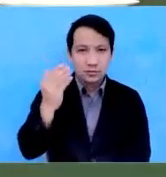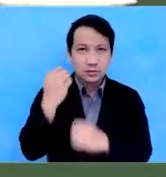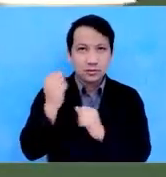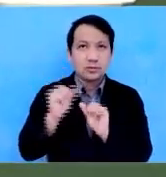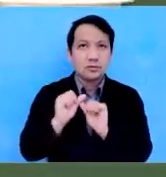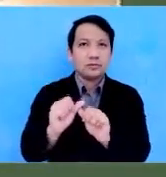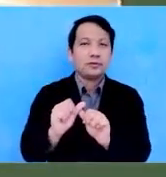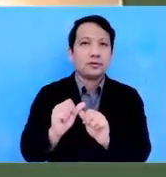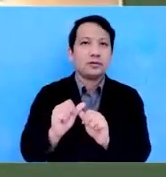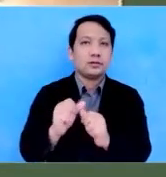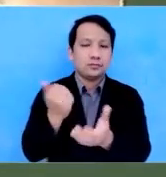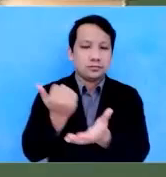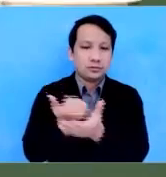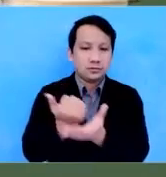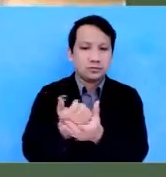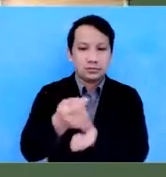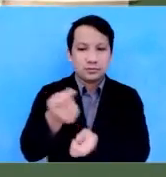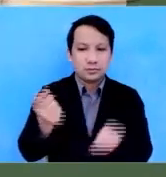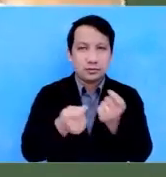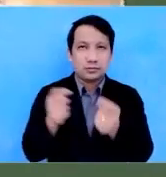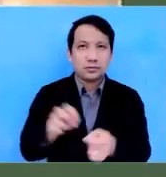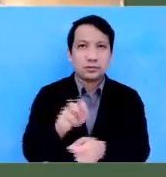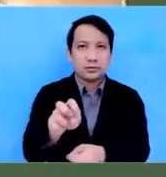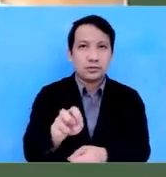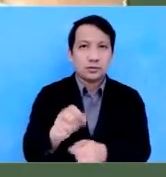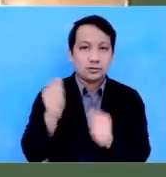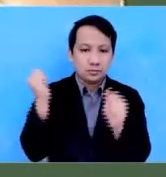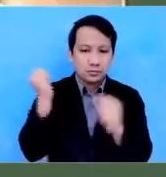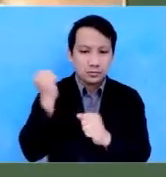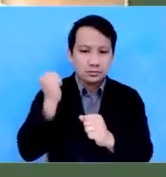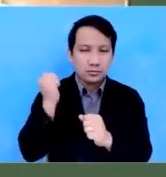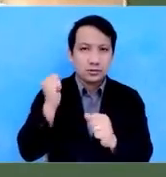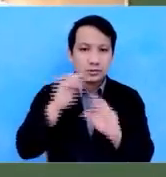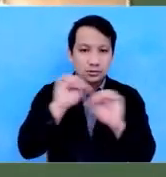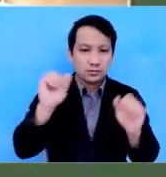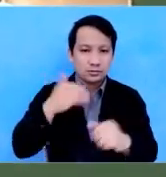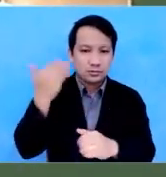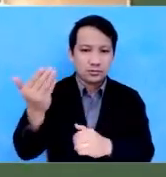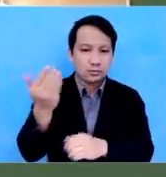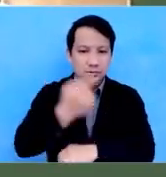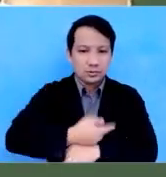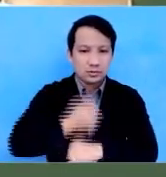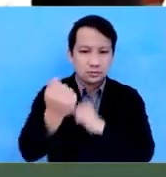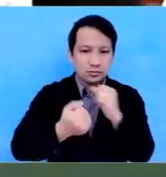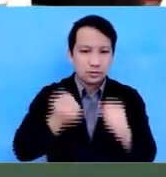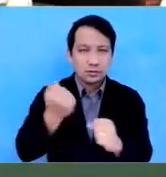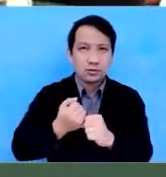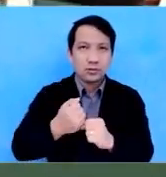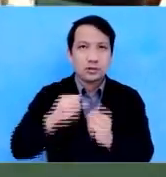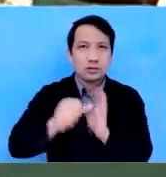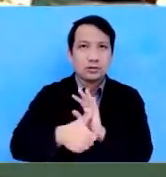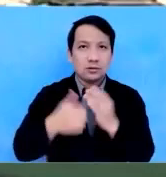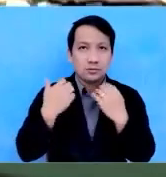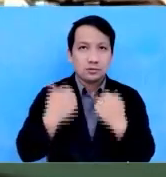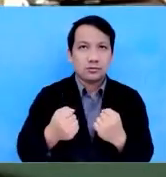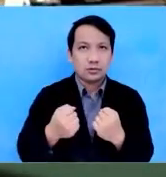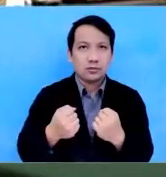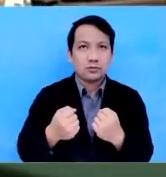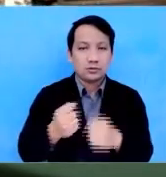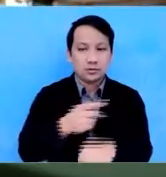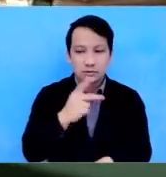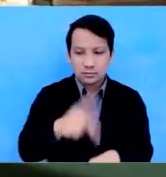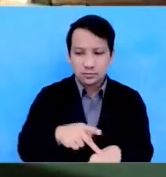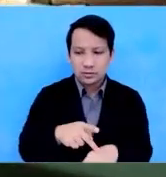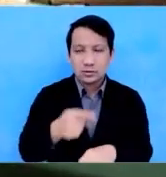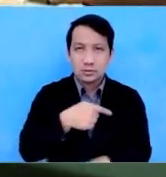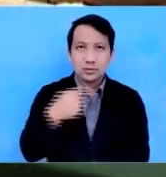ng ekonomiya, trade at turismo. Umaasa si Marcos na sa mga susunod na taon ay mas tatatag pa ang relasyon ng Pilipinas at